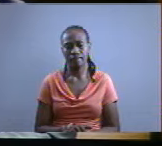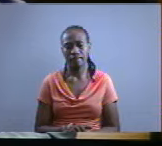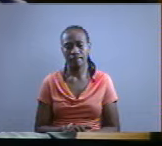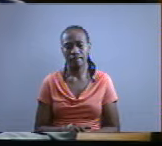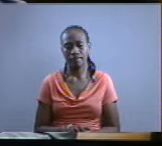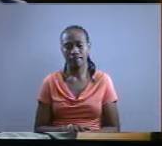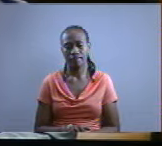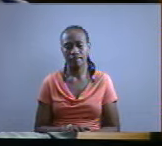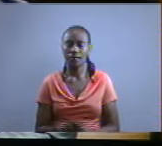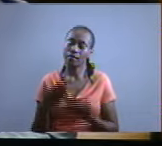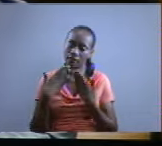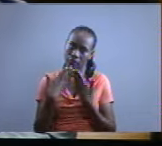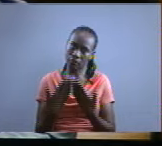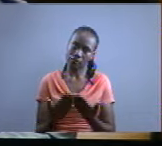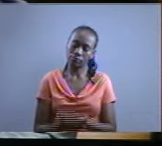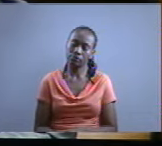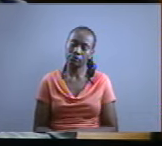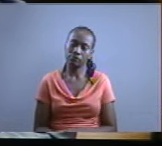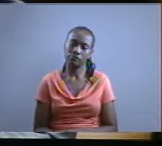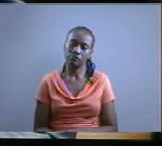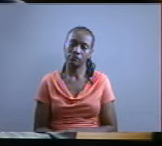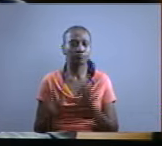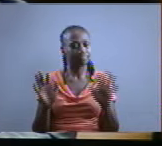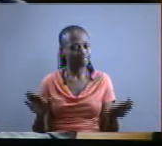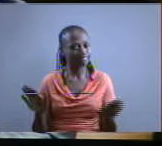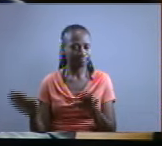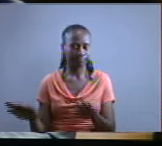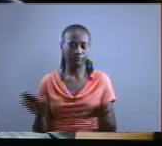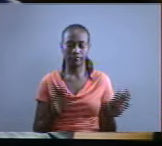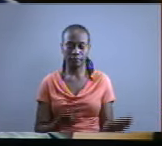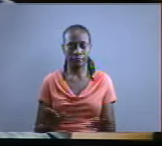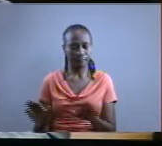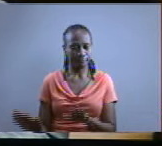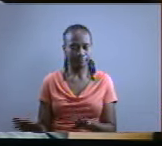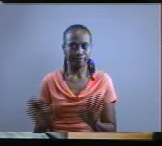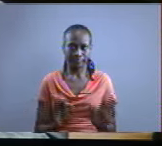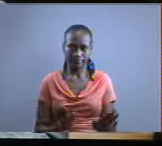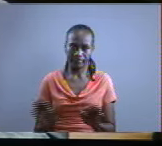Thank you very much. Order,